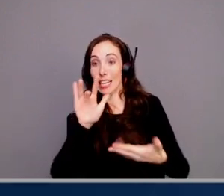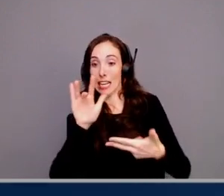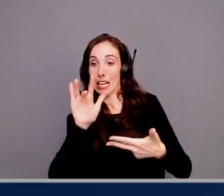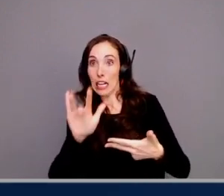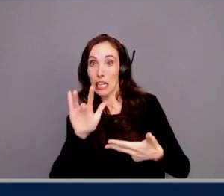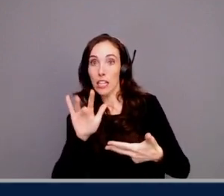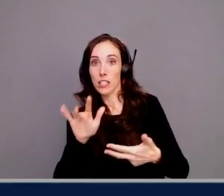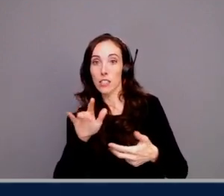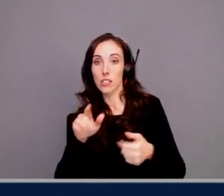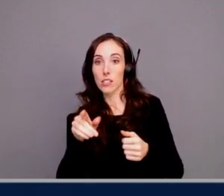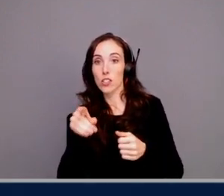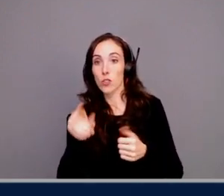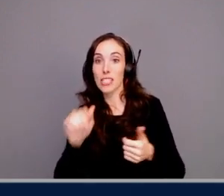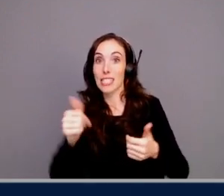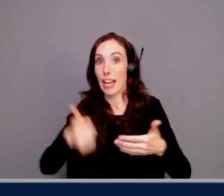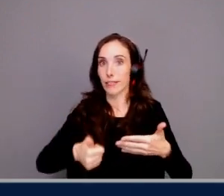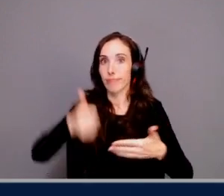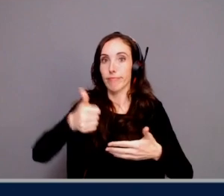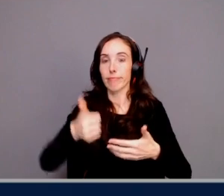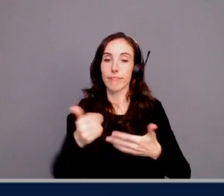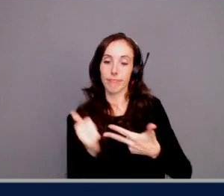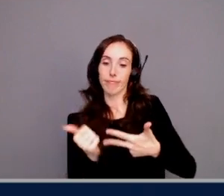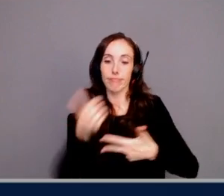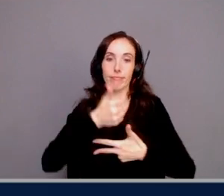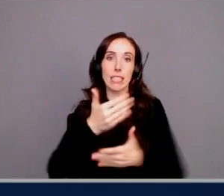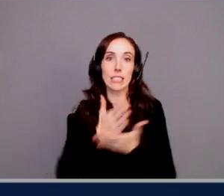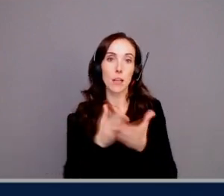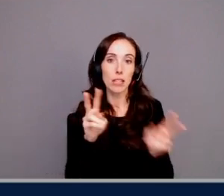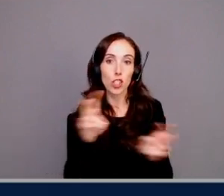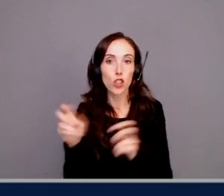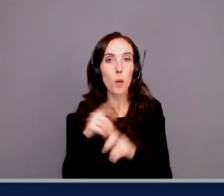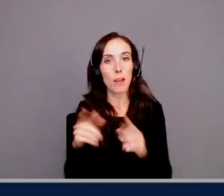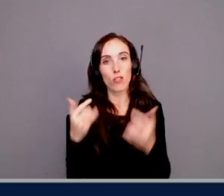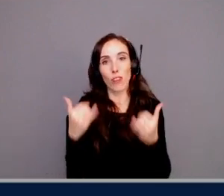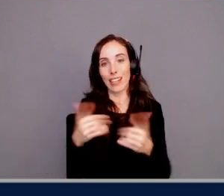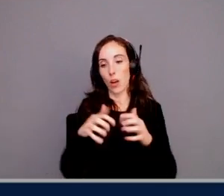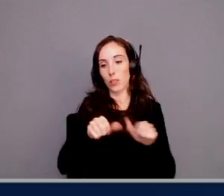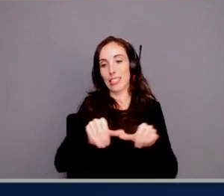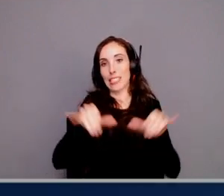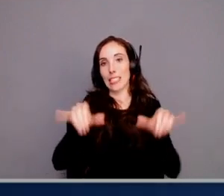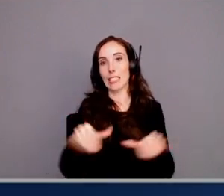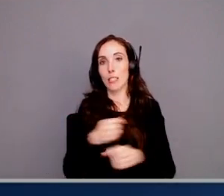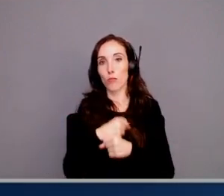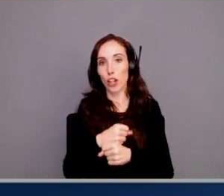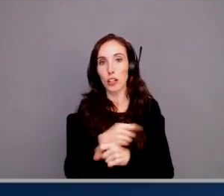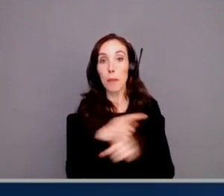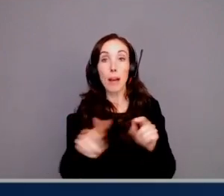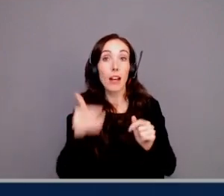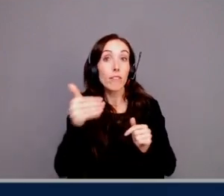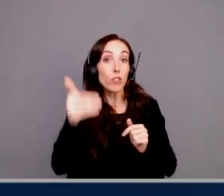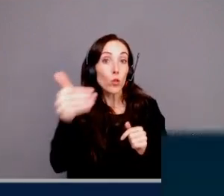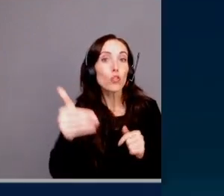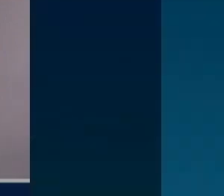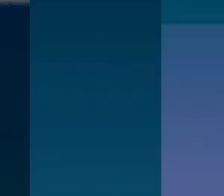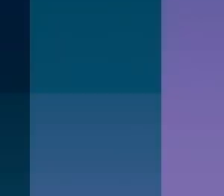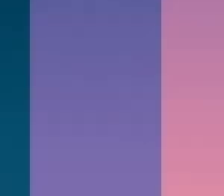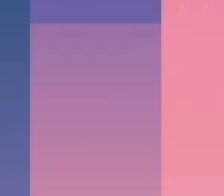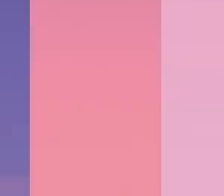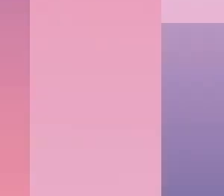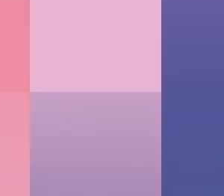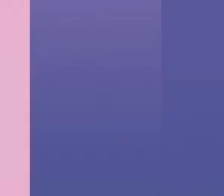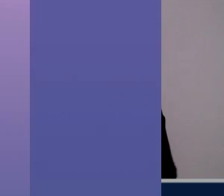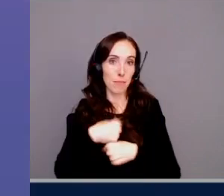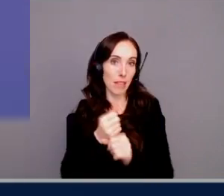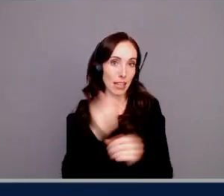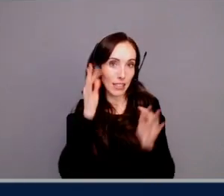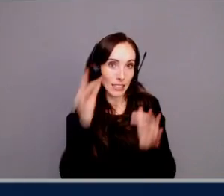hide some of these issues as well. But today it's generated by the system. In the future, customers will have more controls in terms of what they can actually see. Yeah.